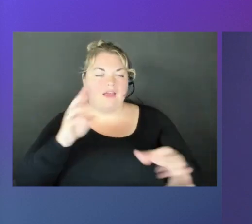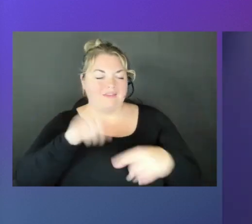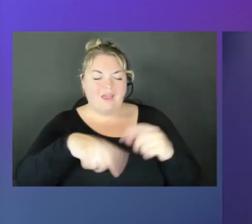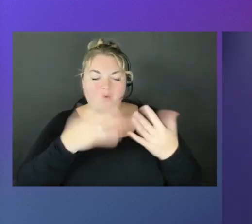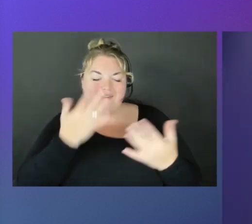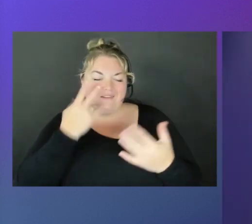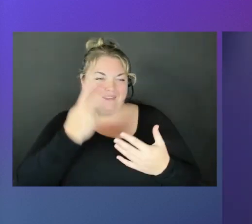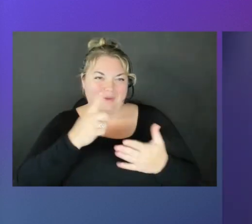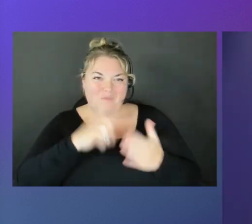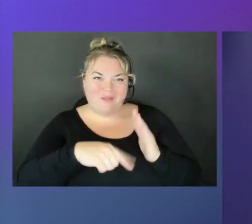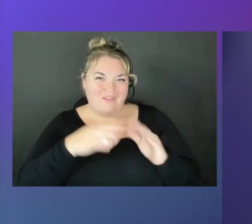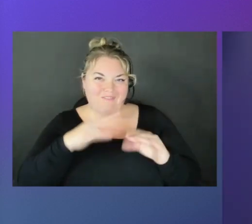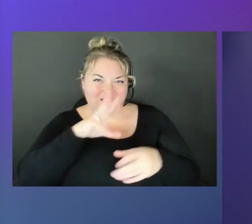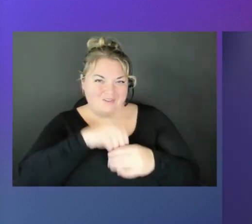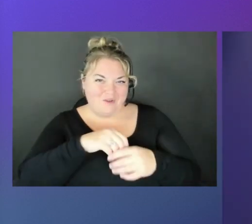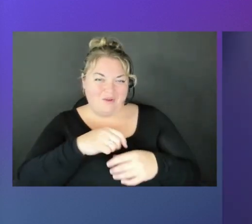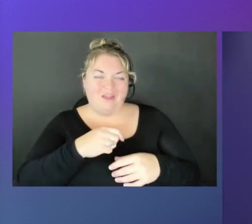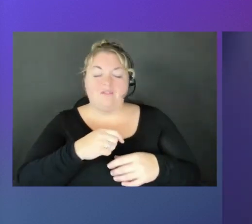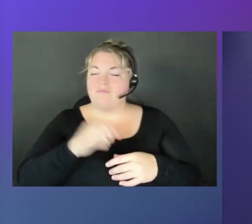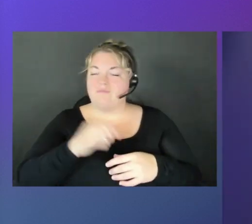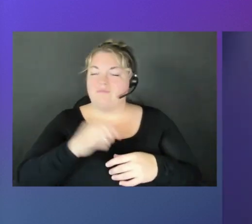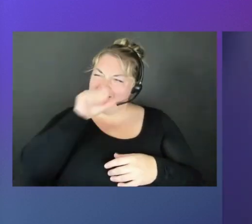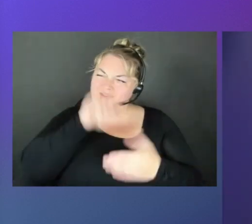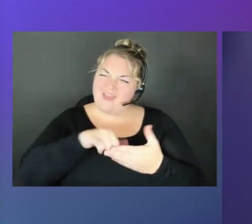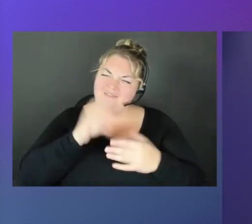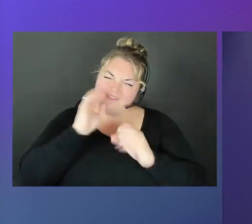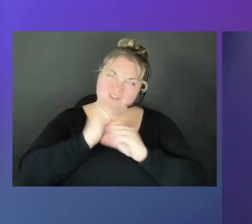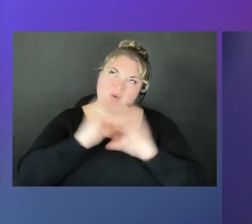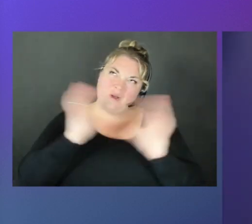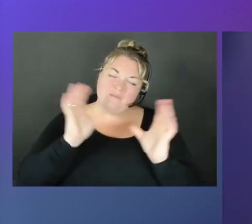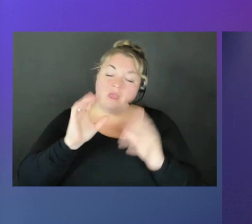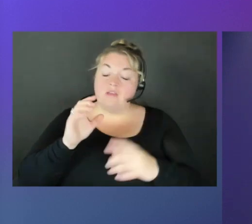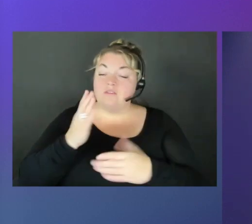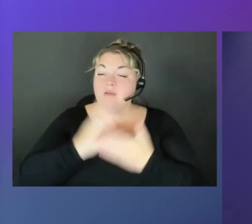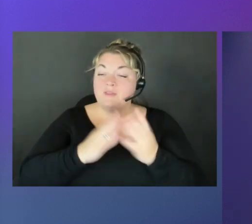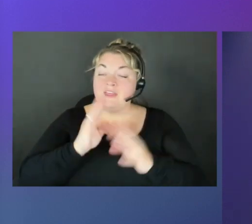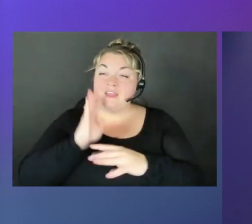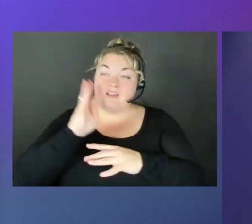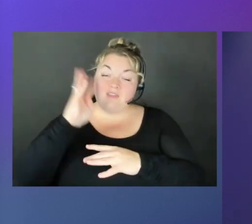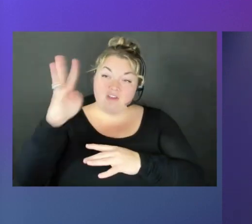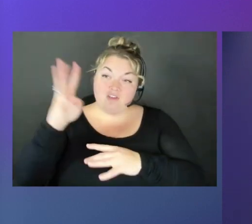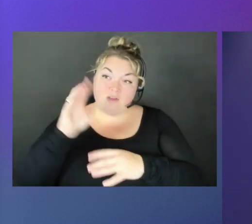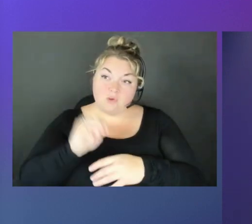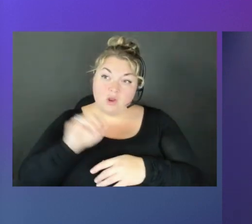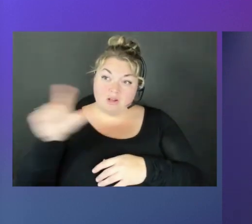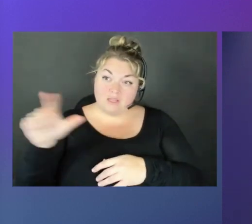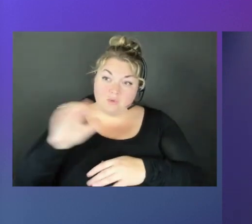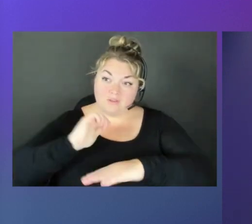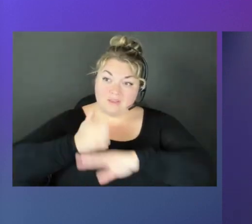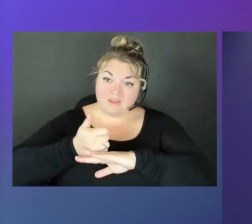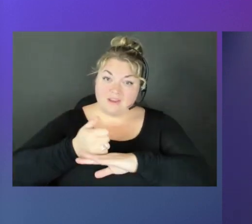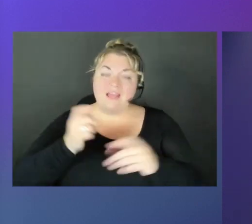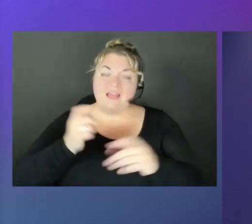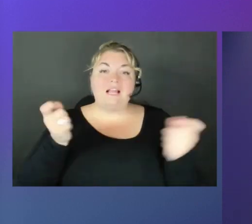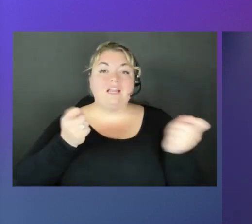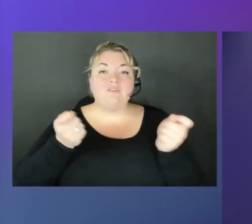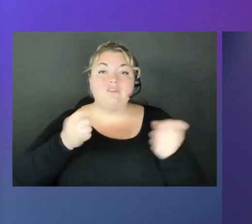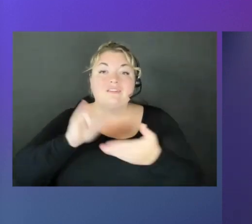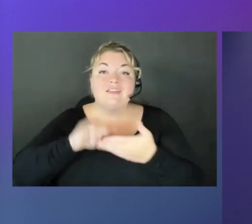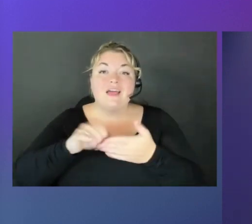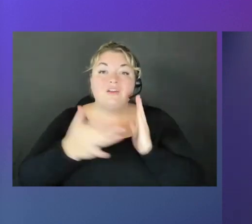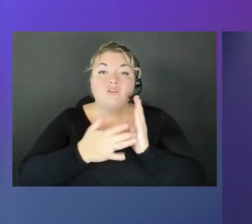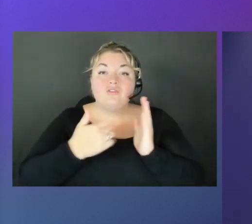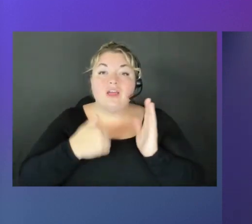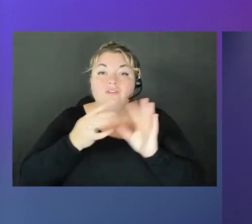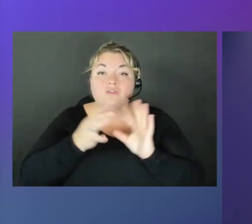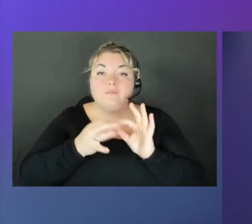that visual. So some of the innovation that Mercado Libre has implemented actually leverages those maturing technologies that I mentioned